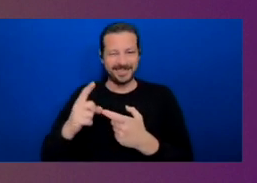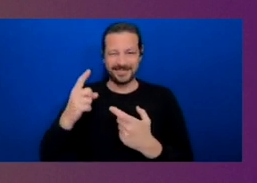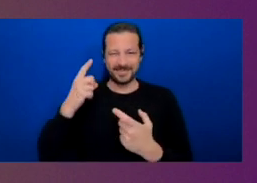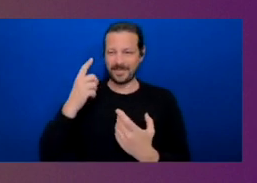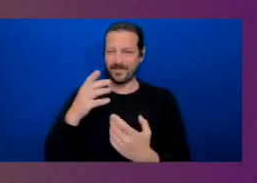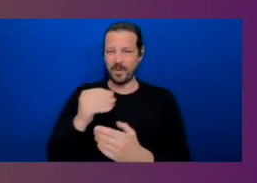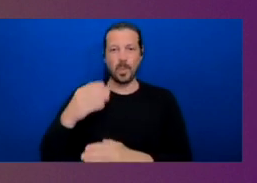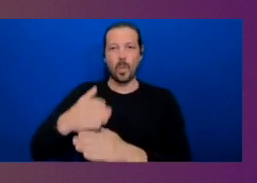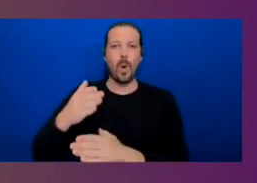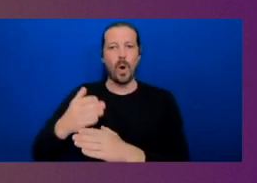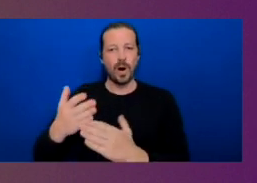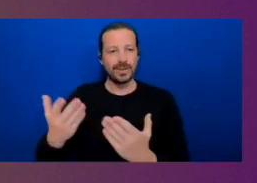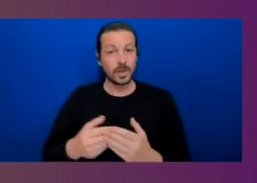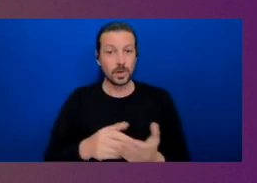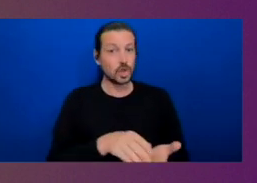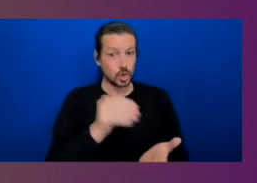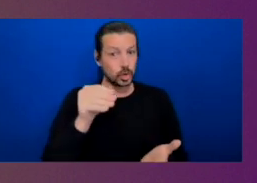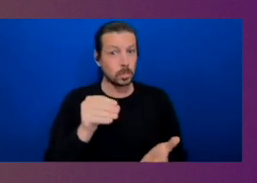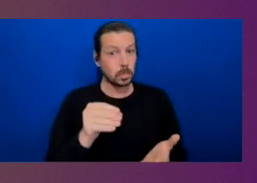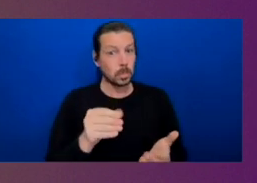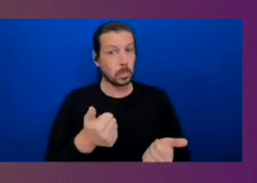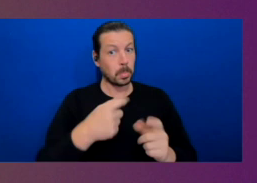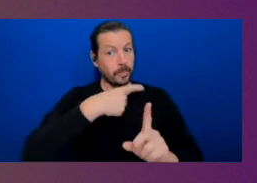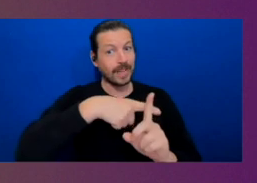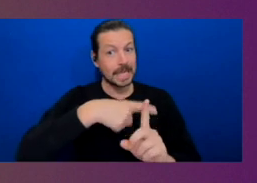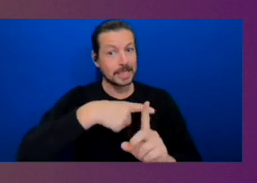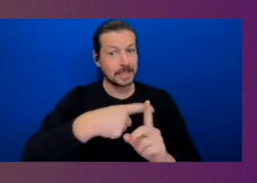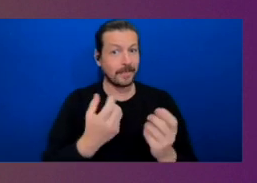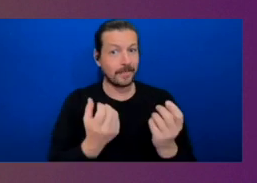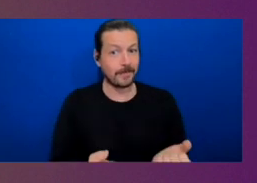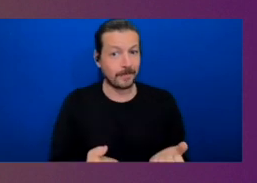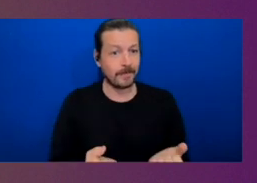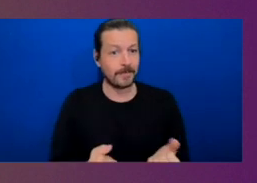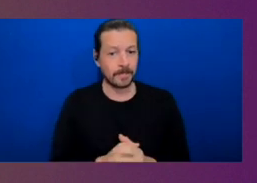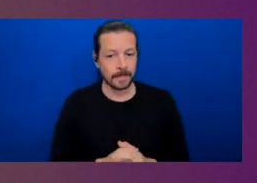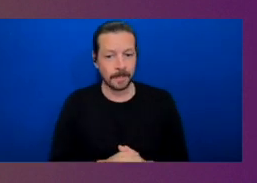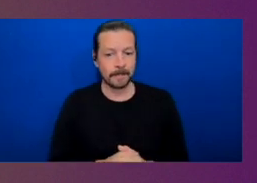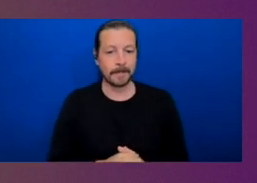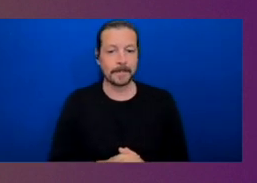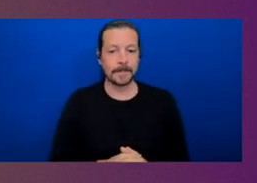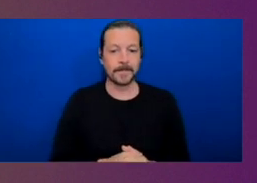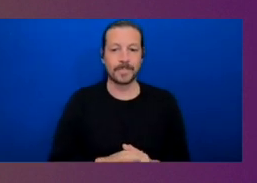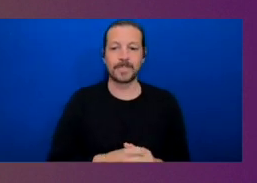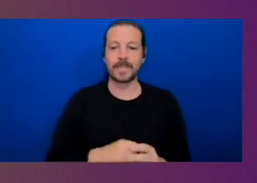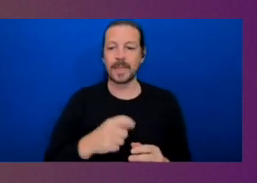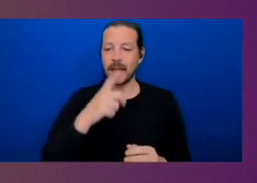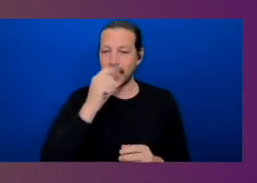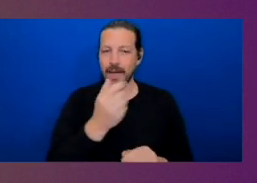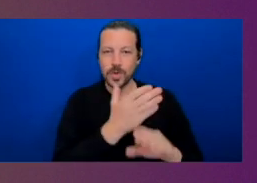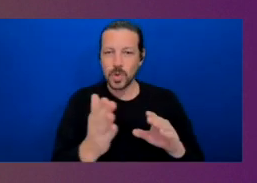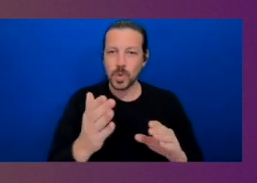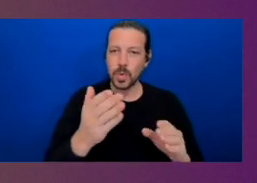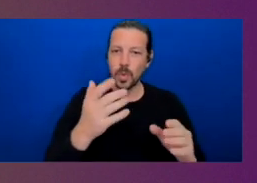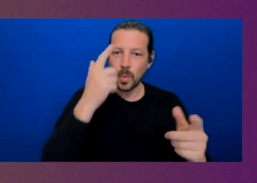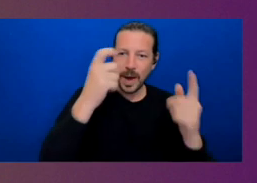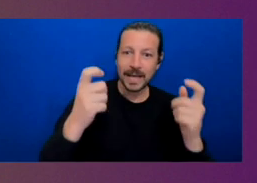of leveraging students for technical expertise or new ways of thinking and not being too anchored. Equally, there's not a lot